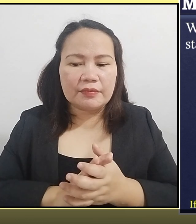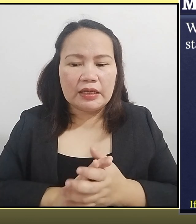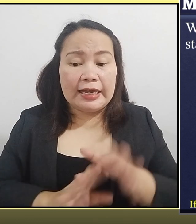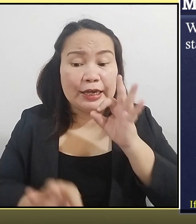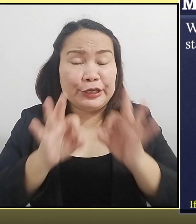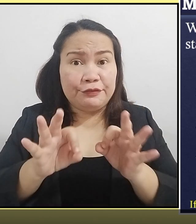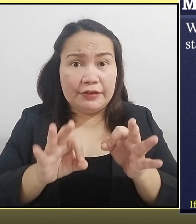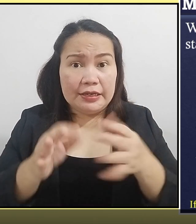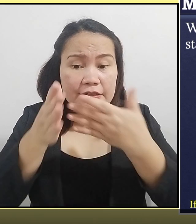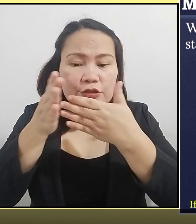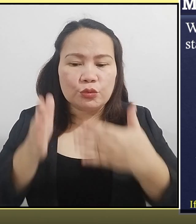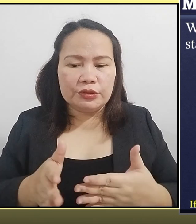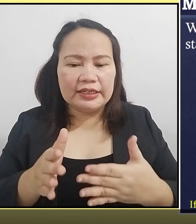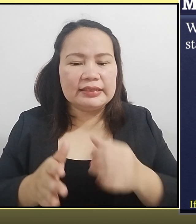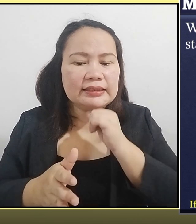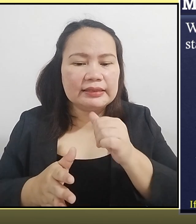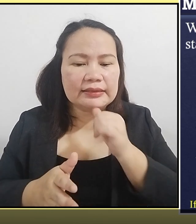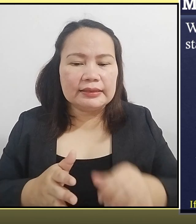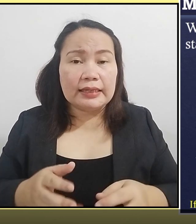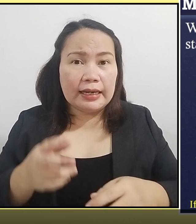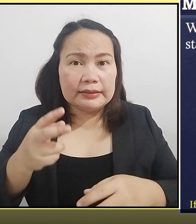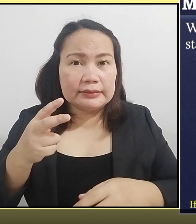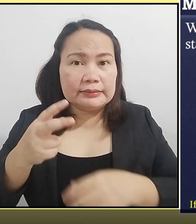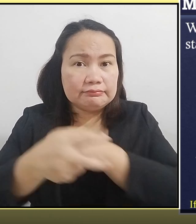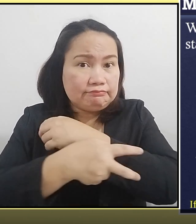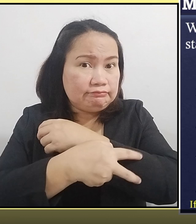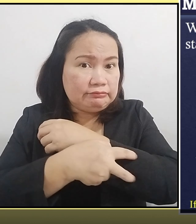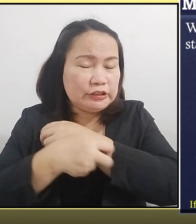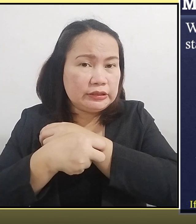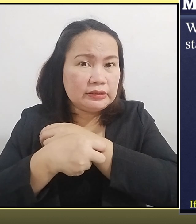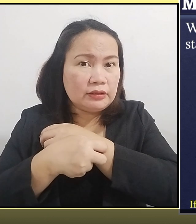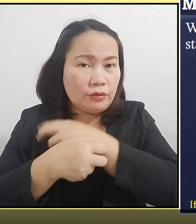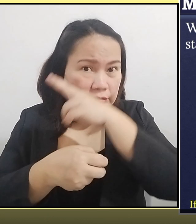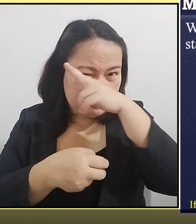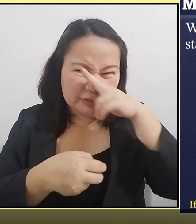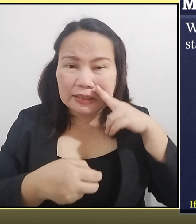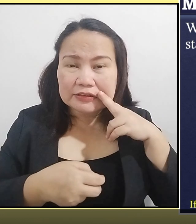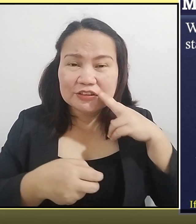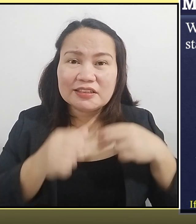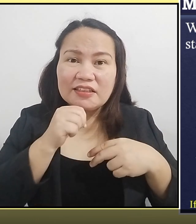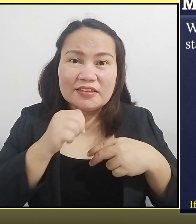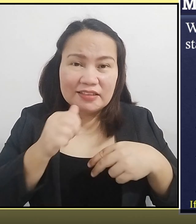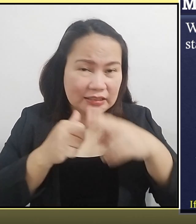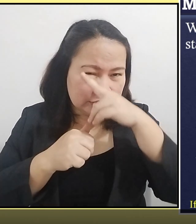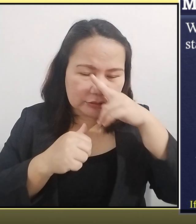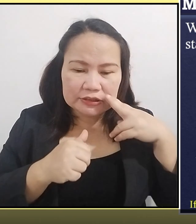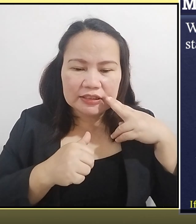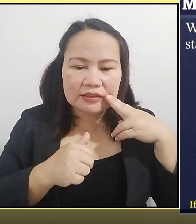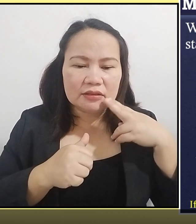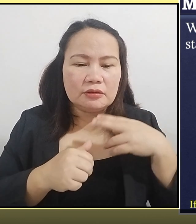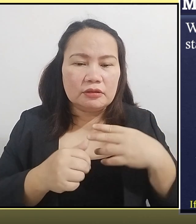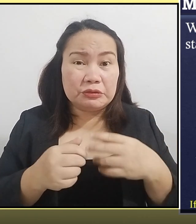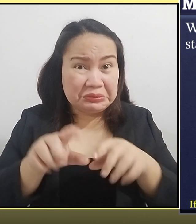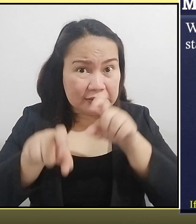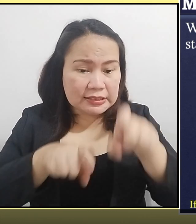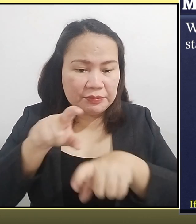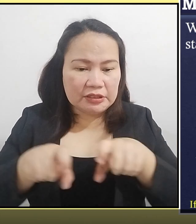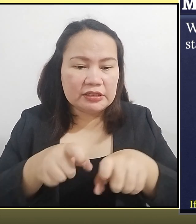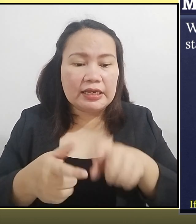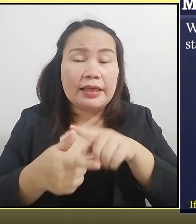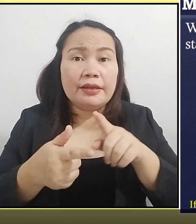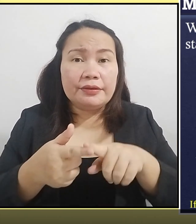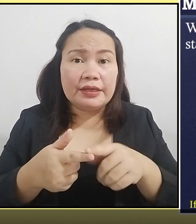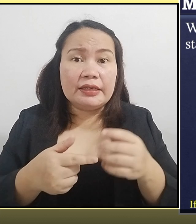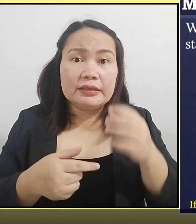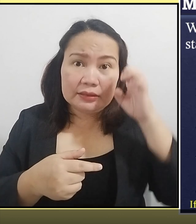he or she, since this is a person, so we can make use of pronoun, then he or she is